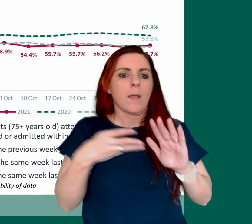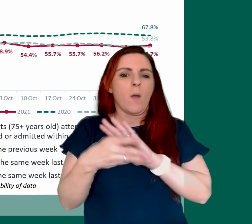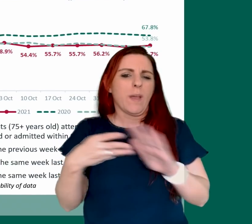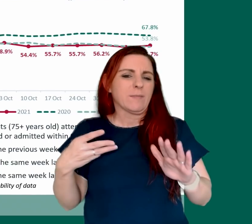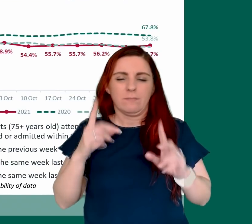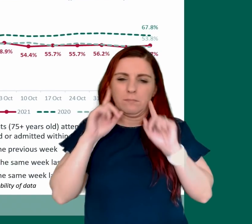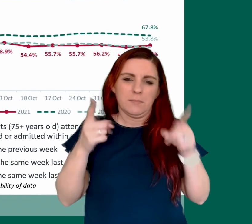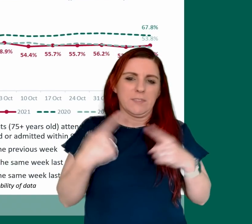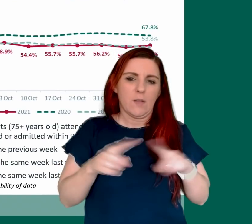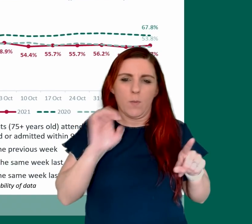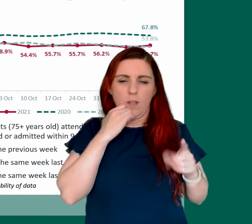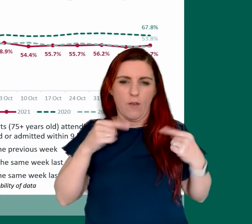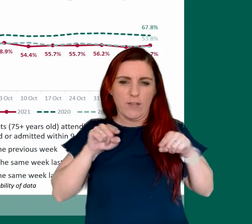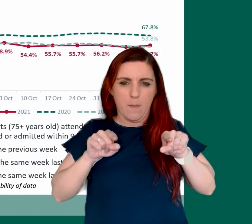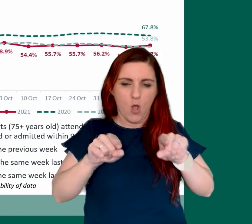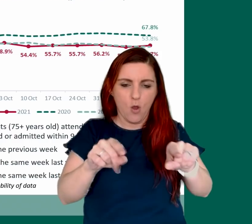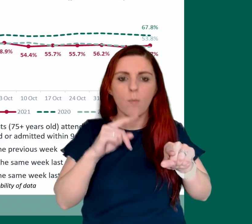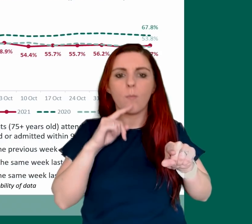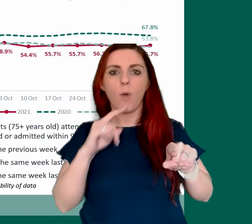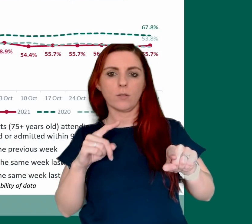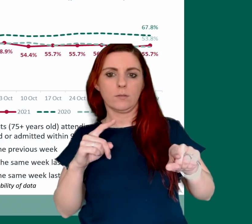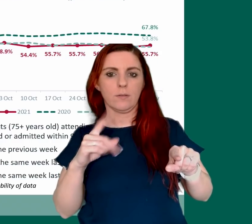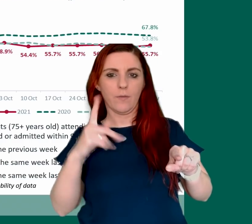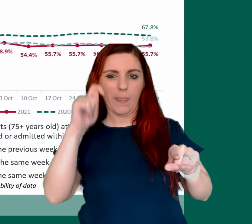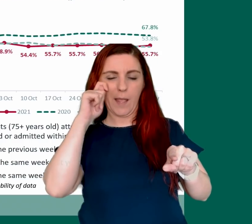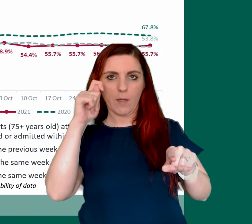lot, but we have to put that in the context of the busyness